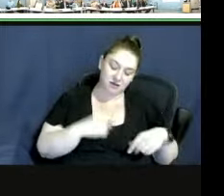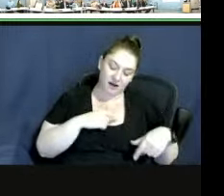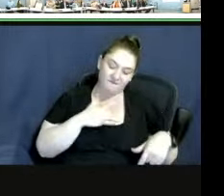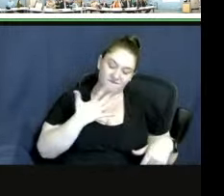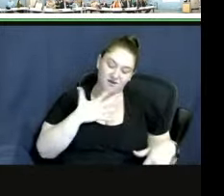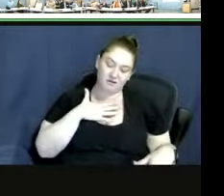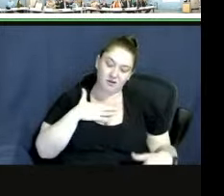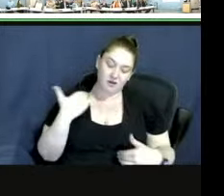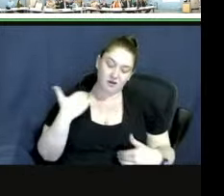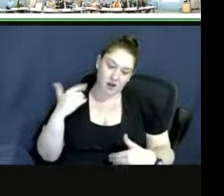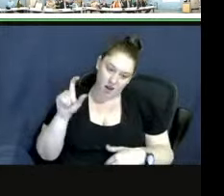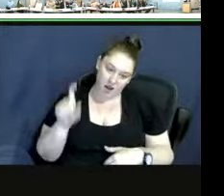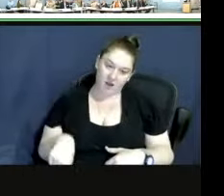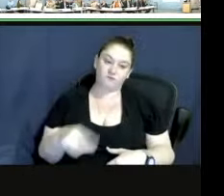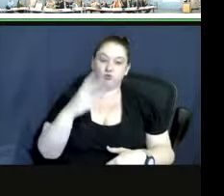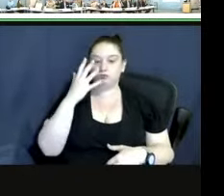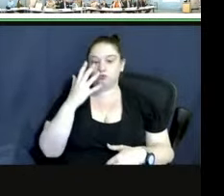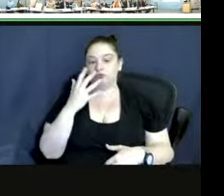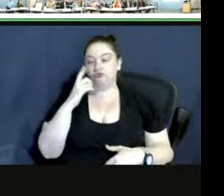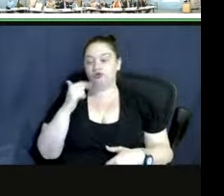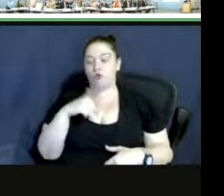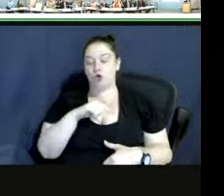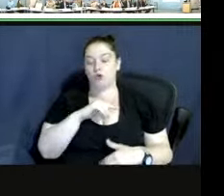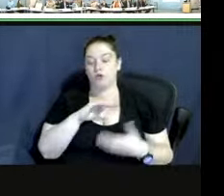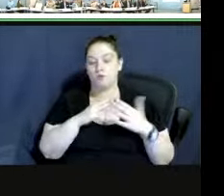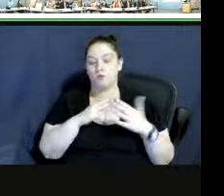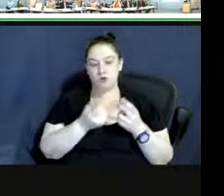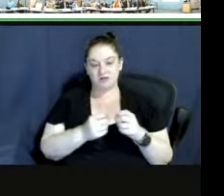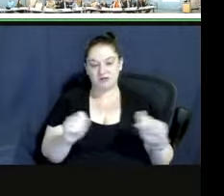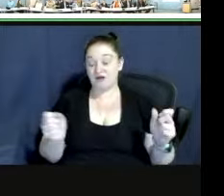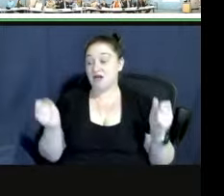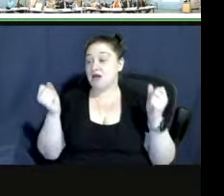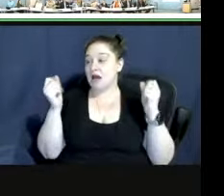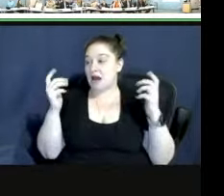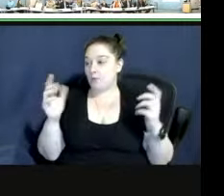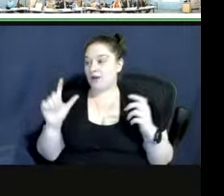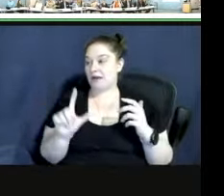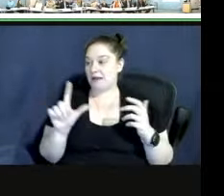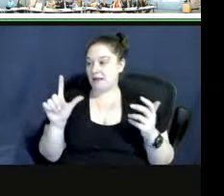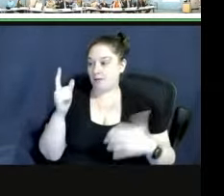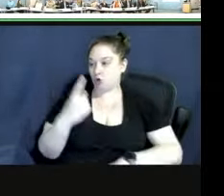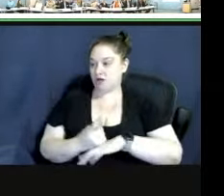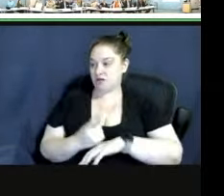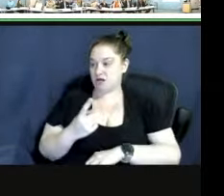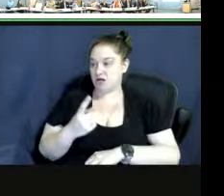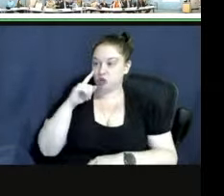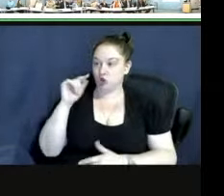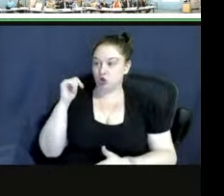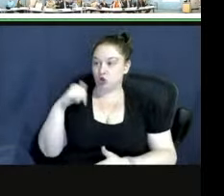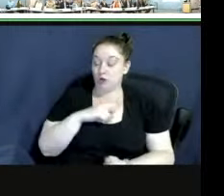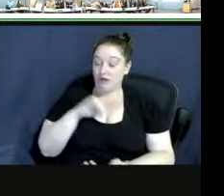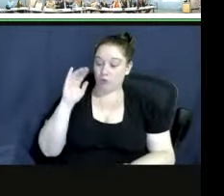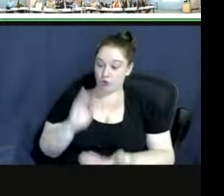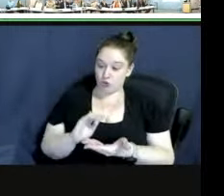our community safety. How many library days could we reduce before I've heard from staff that getting rid of the library